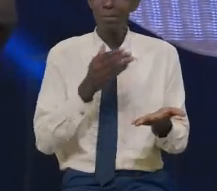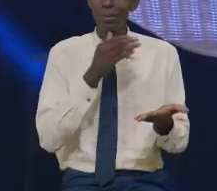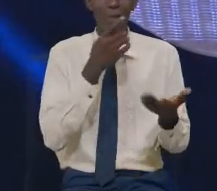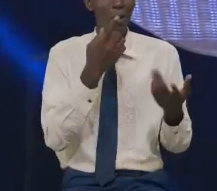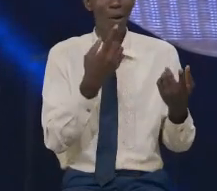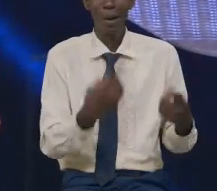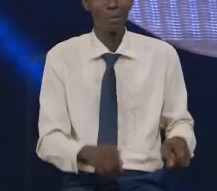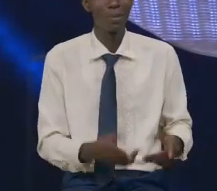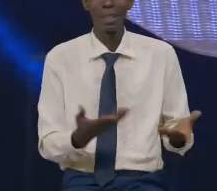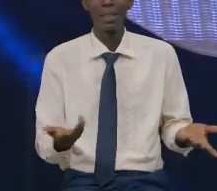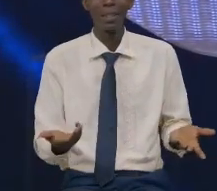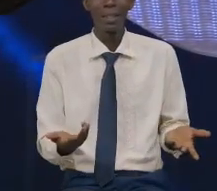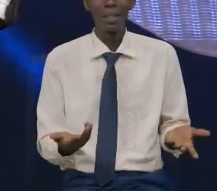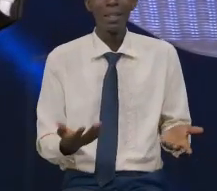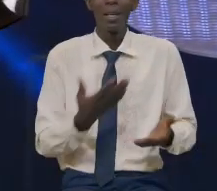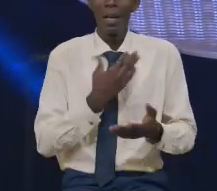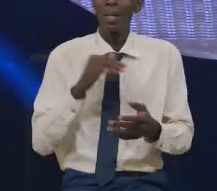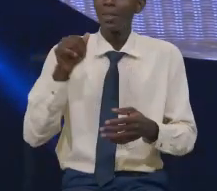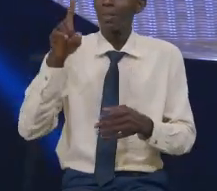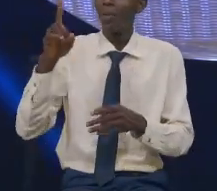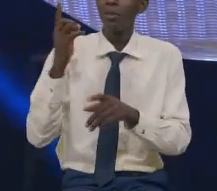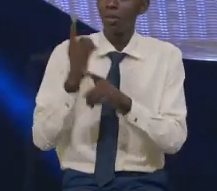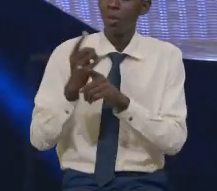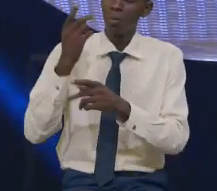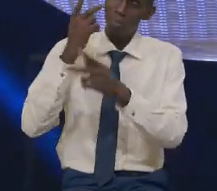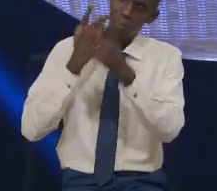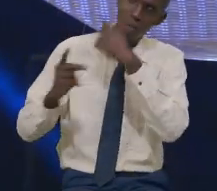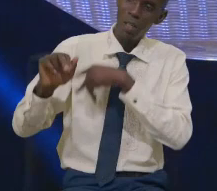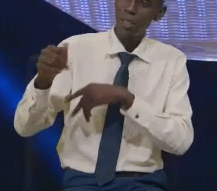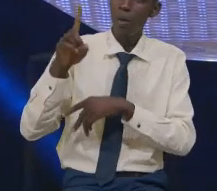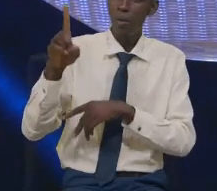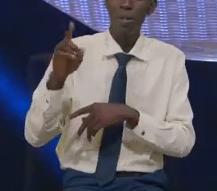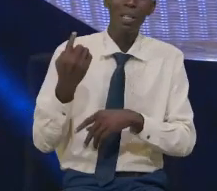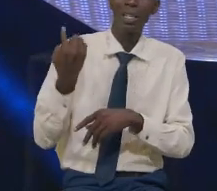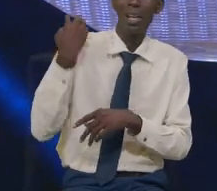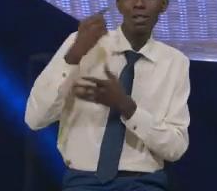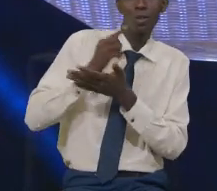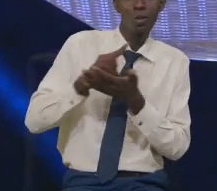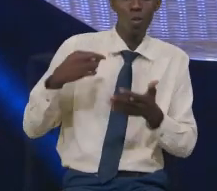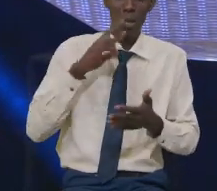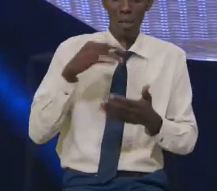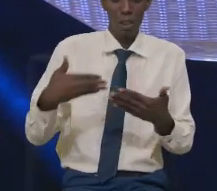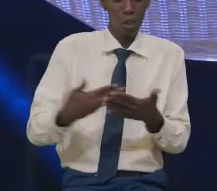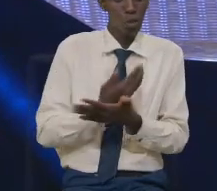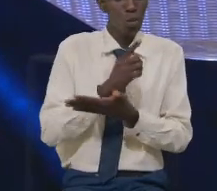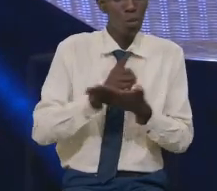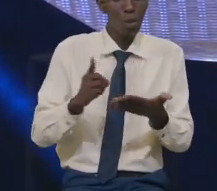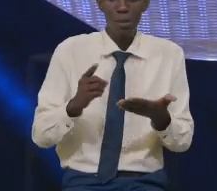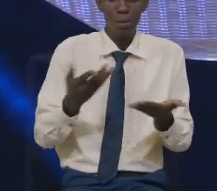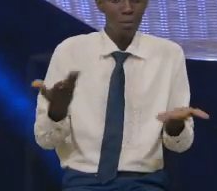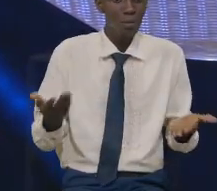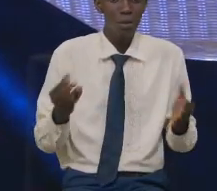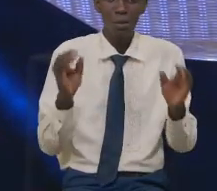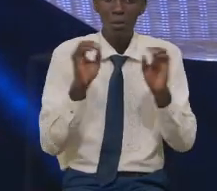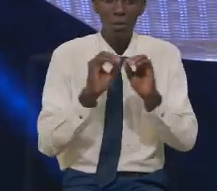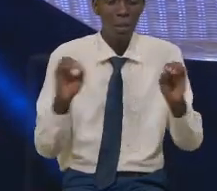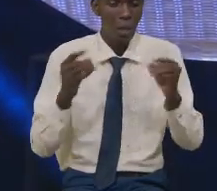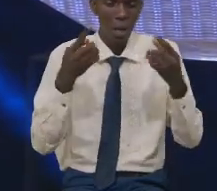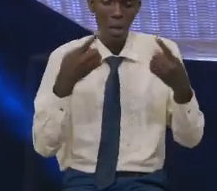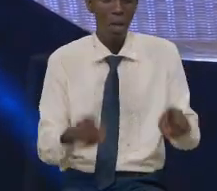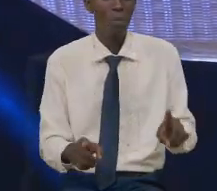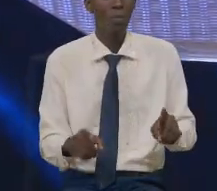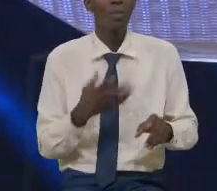now they bring another prophecy just last week, and here we are in the new week, nothing fulfilled.